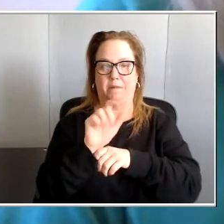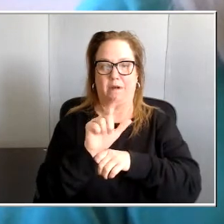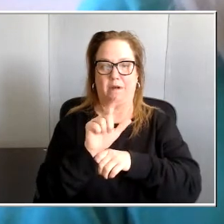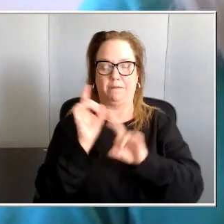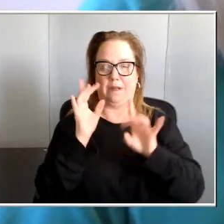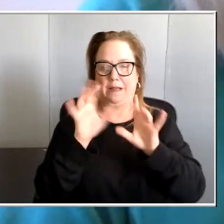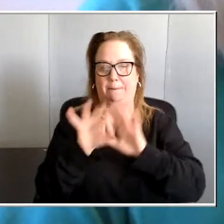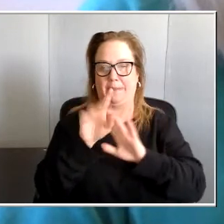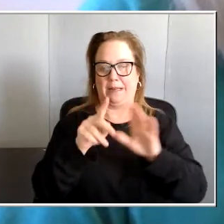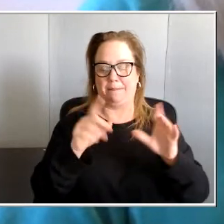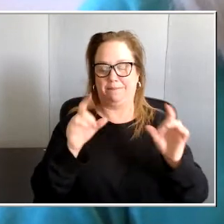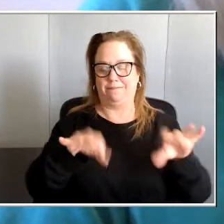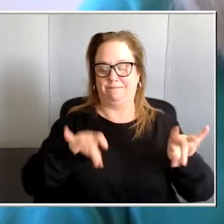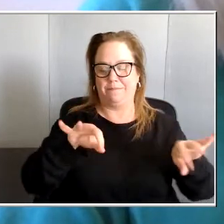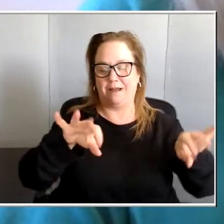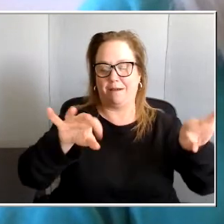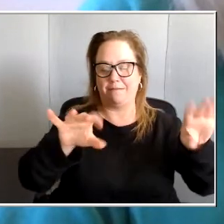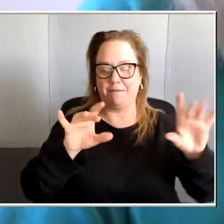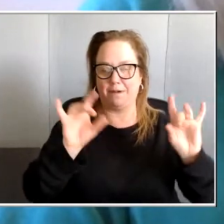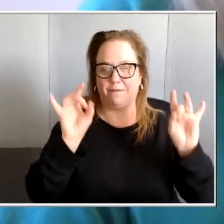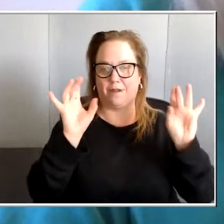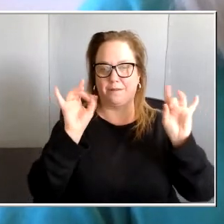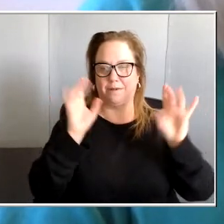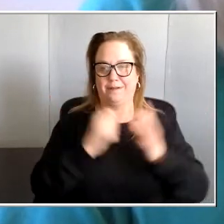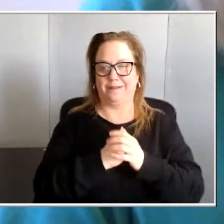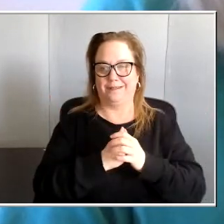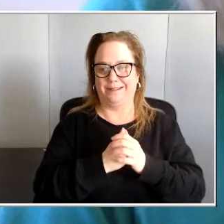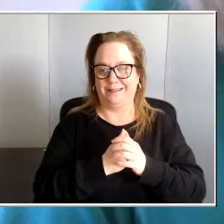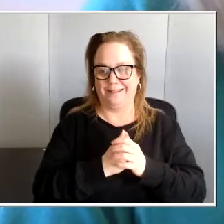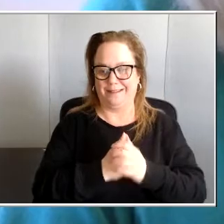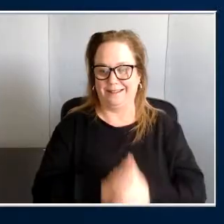pickup game of volleyball. So I guess.